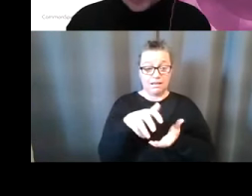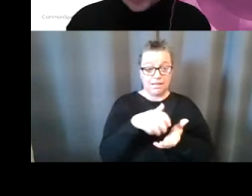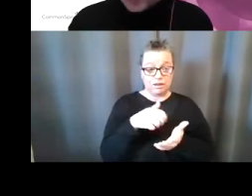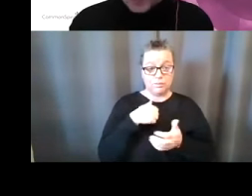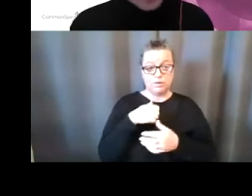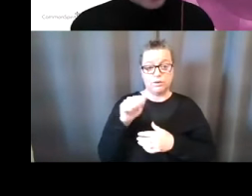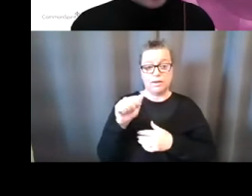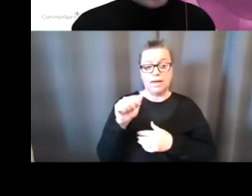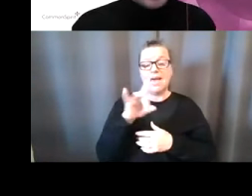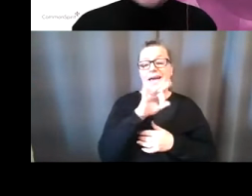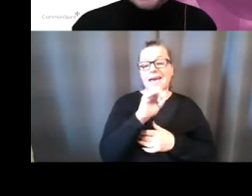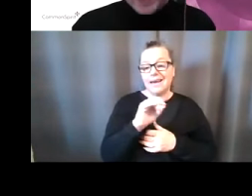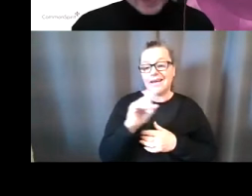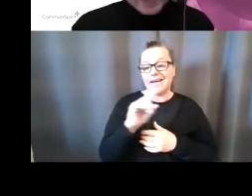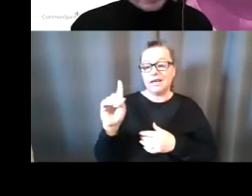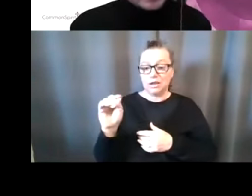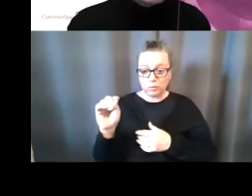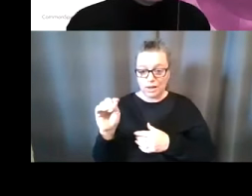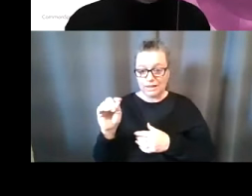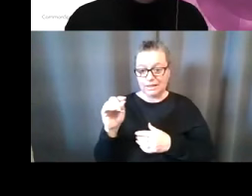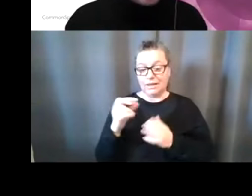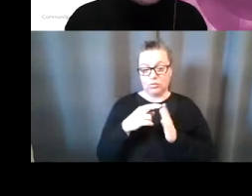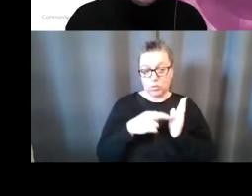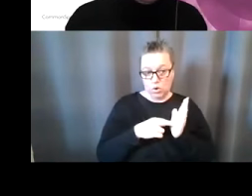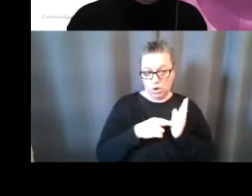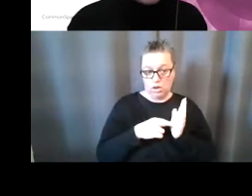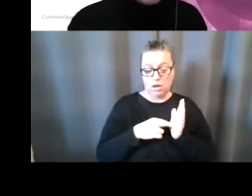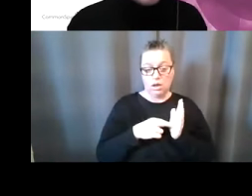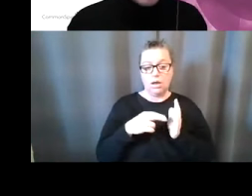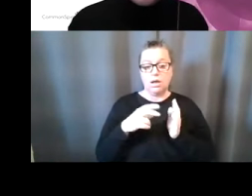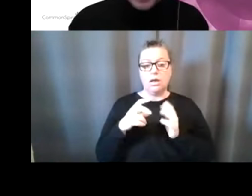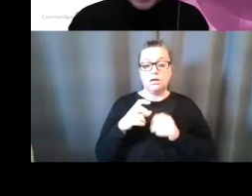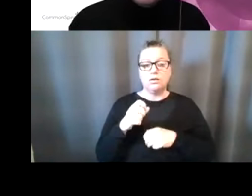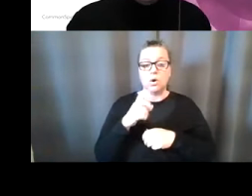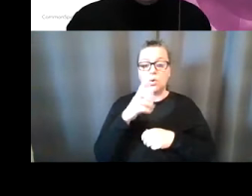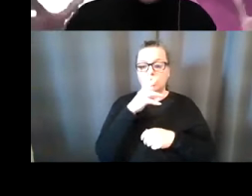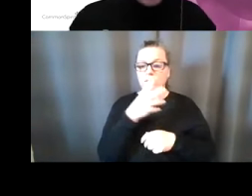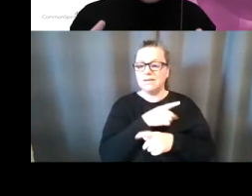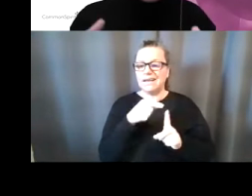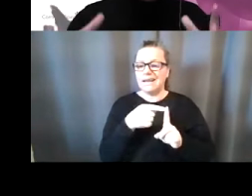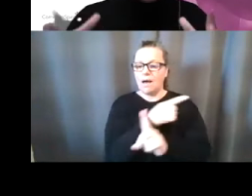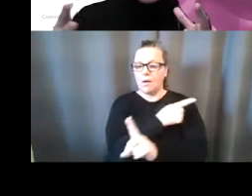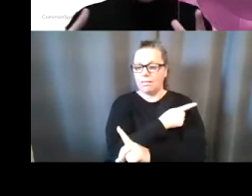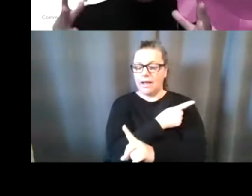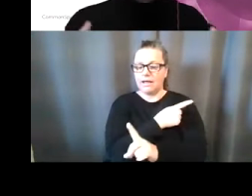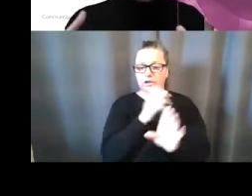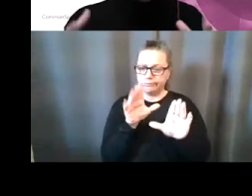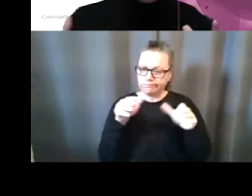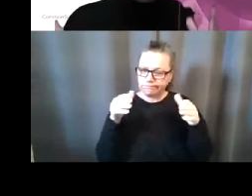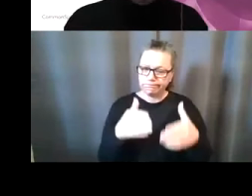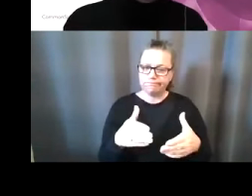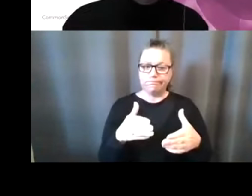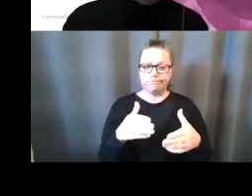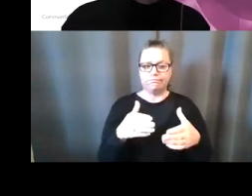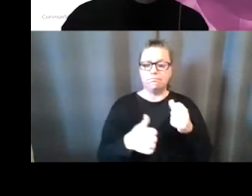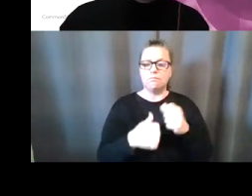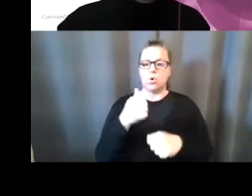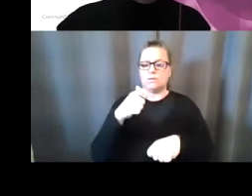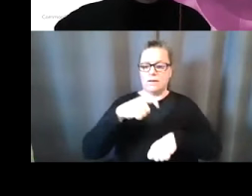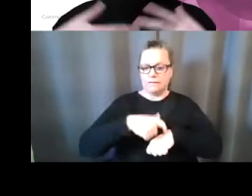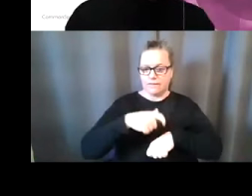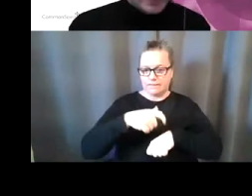80-20 rule when we're looking at data. So we disregard any outliers in favor of what's happening most of the time, because we believe